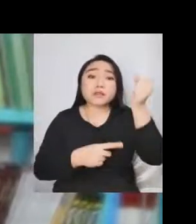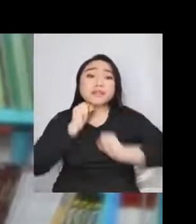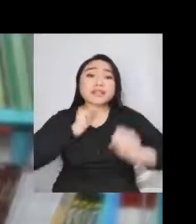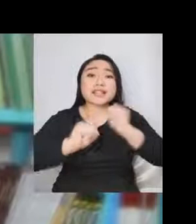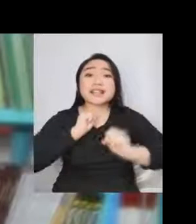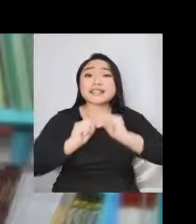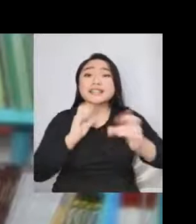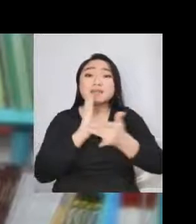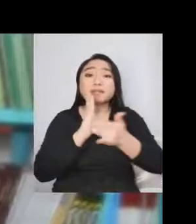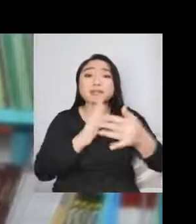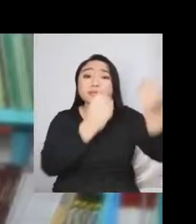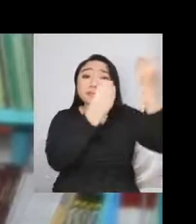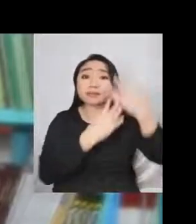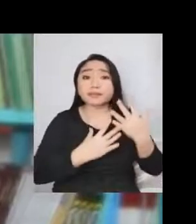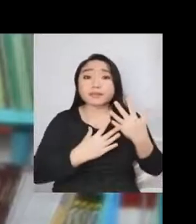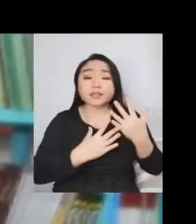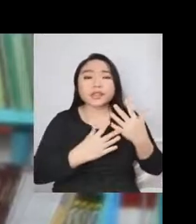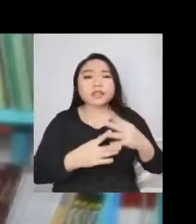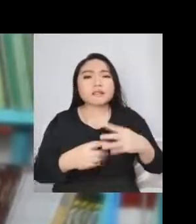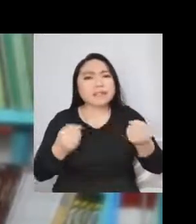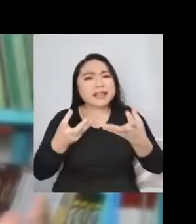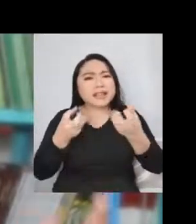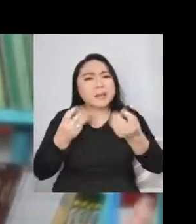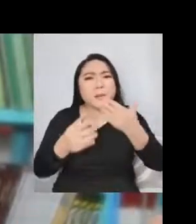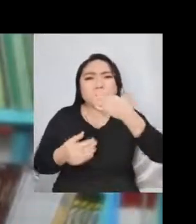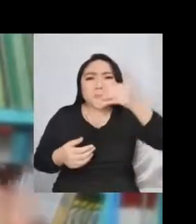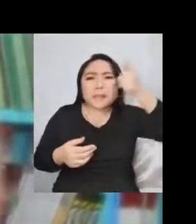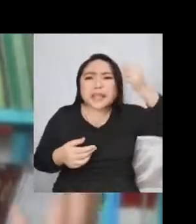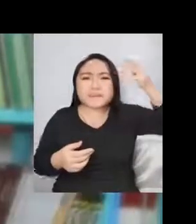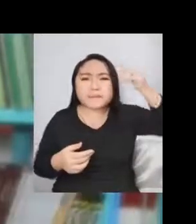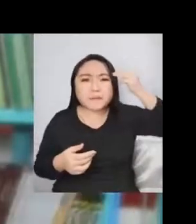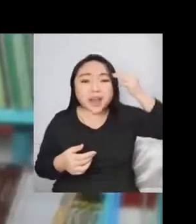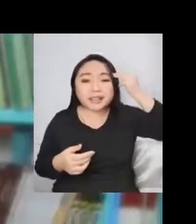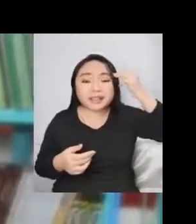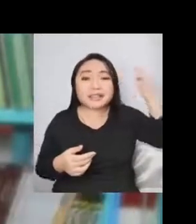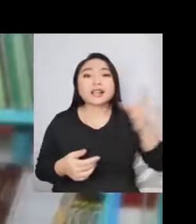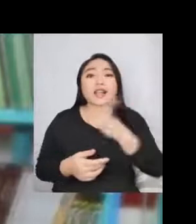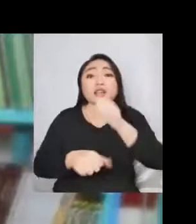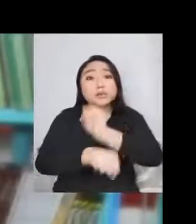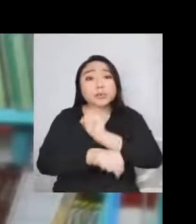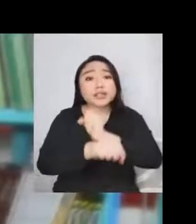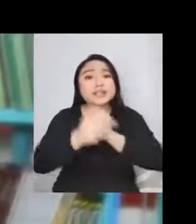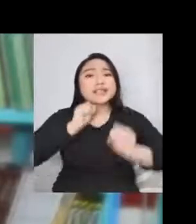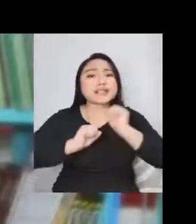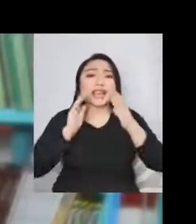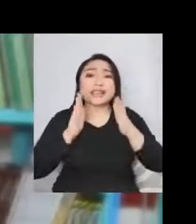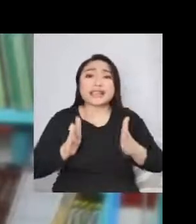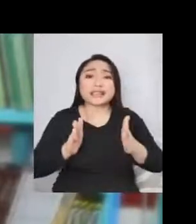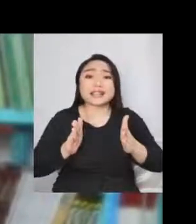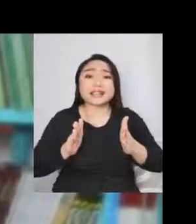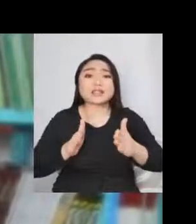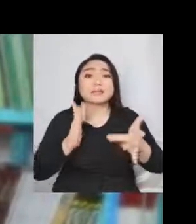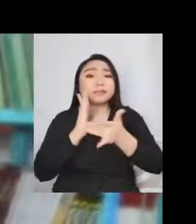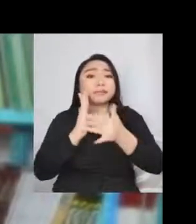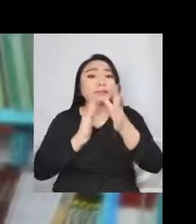science, technology, and innovation information, we are always surrounded by the best minds and works of